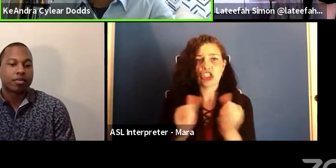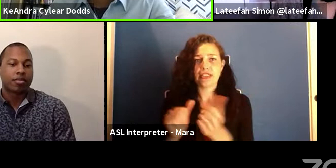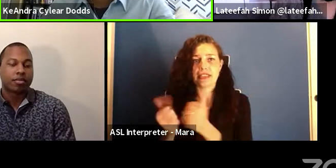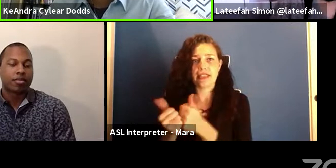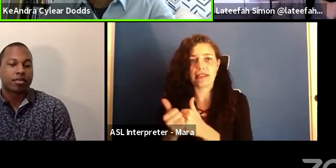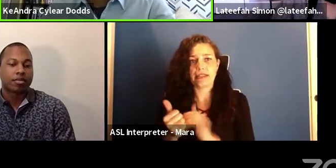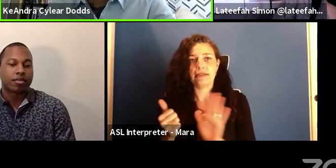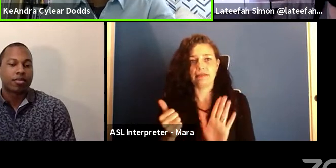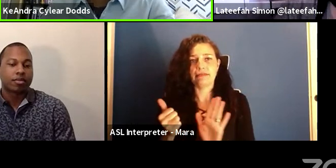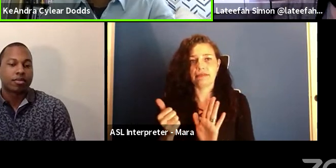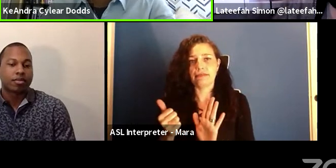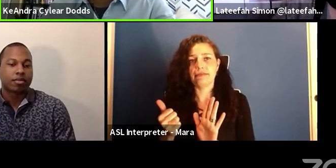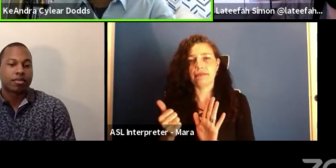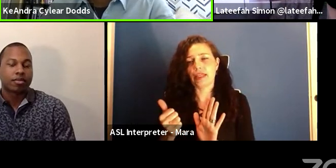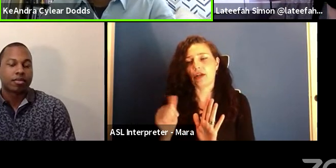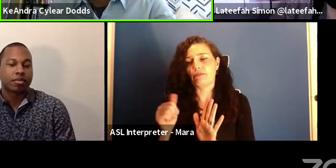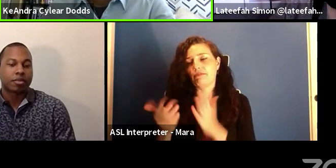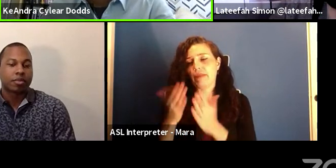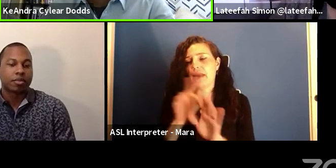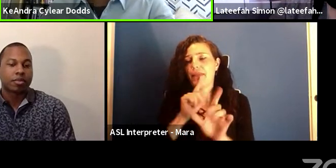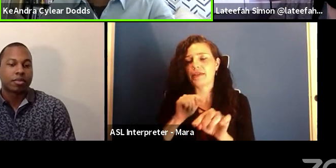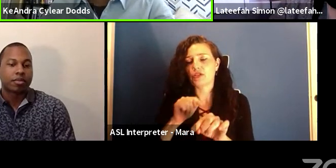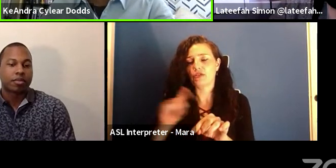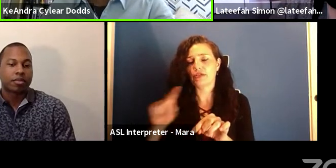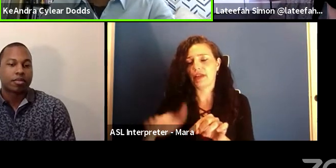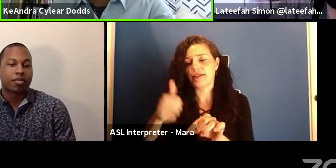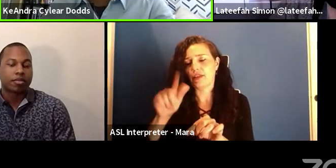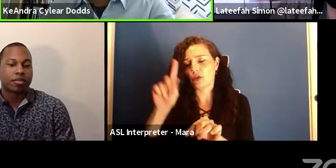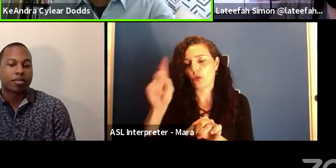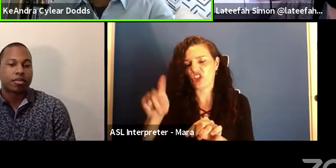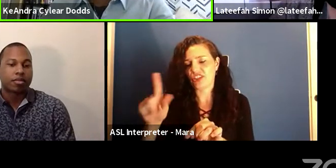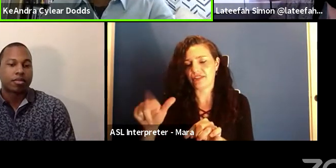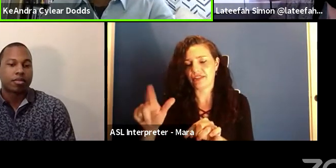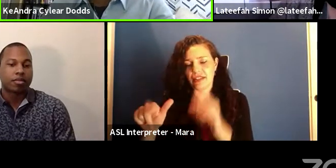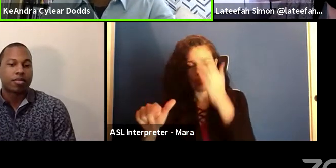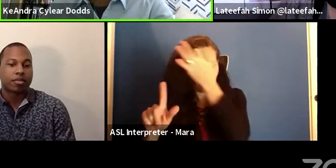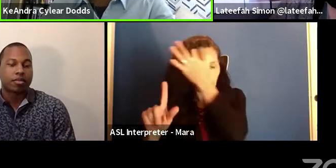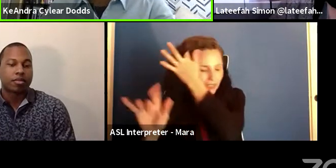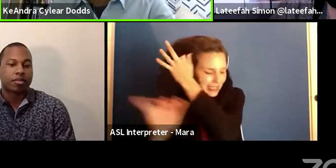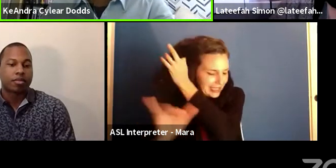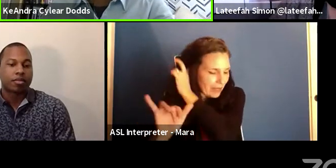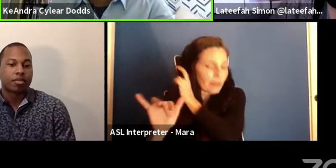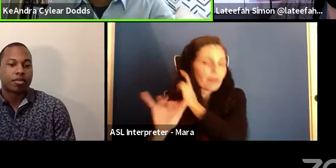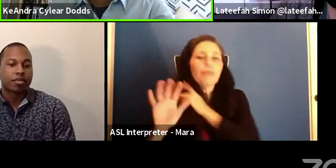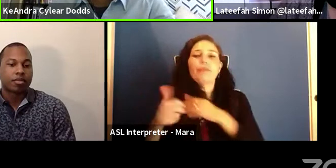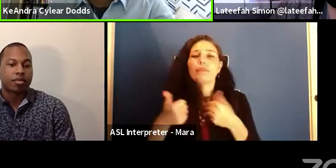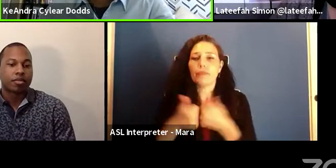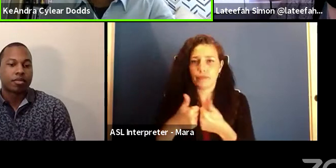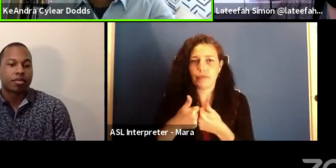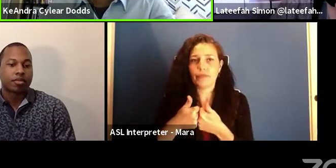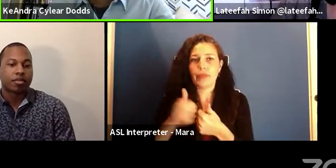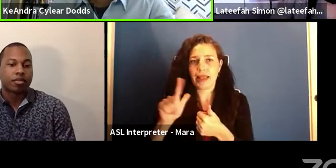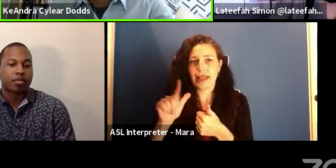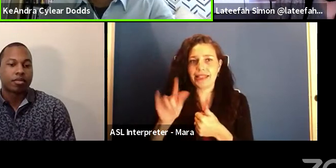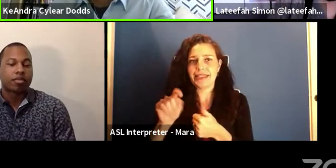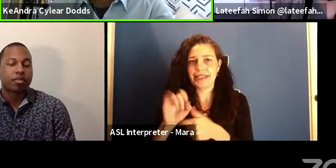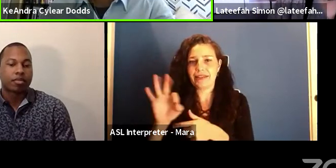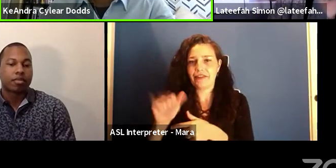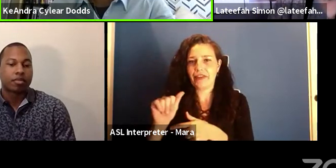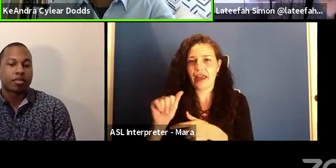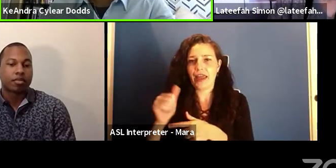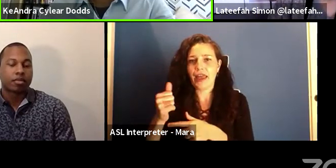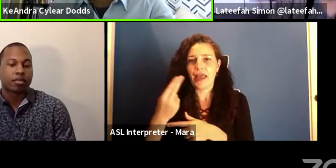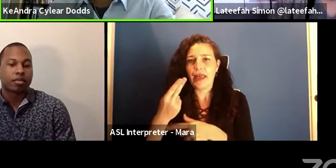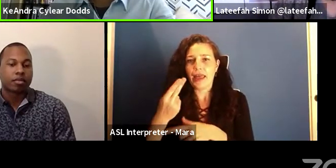later questions, but one of the challenges is similar to what Latifah mentioned. We have a certain way that we think about safety and security. And so really